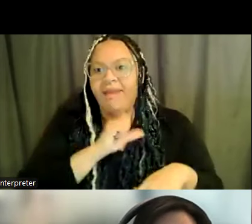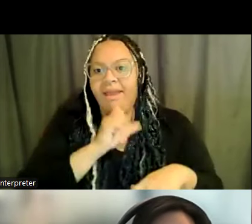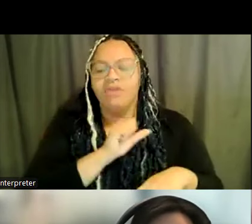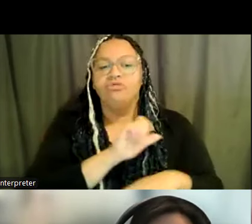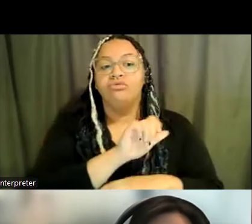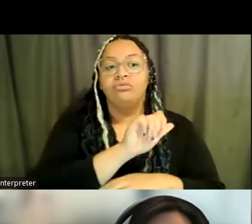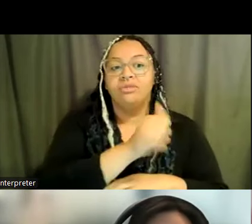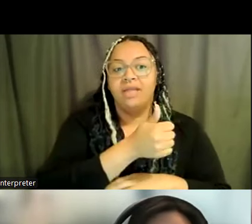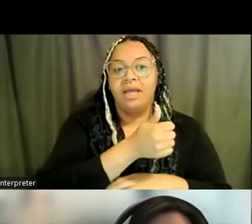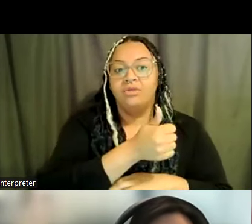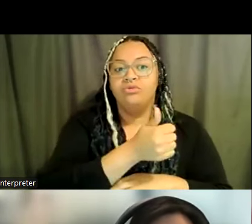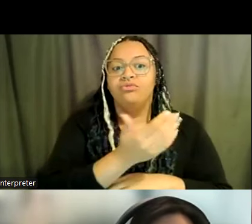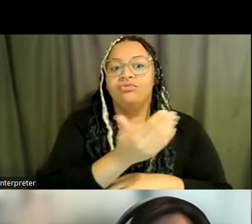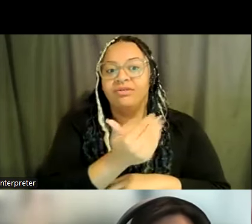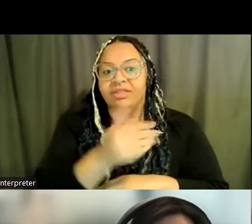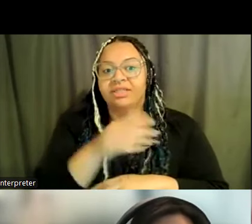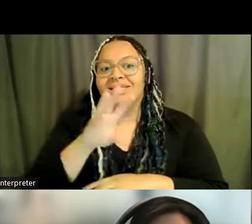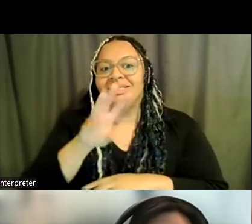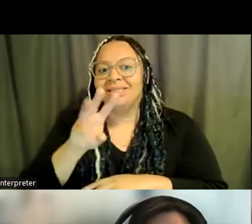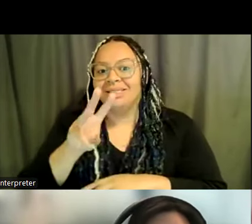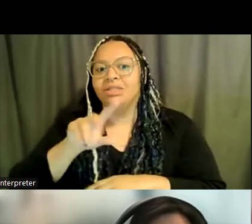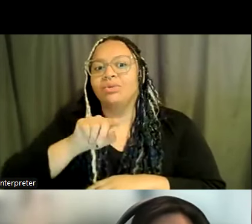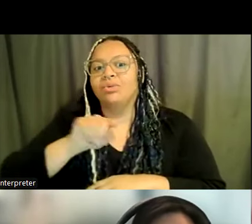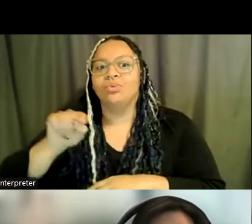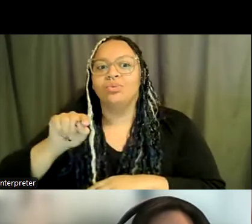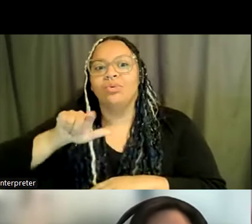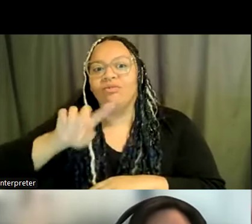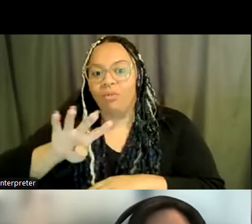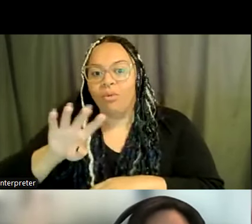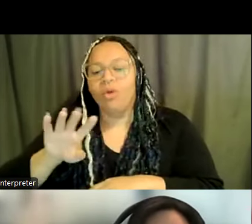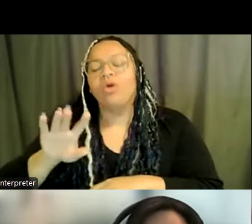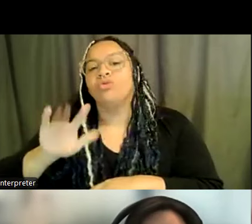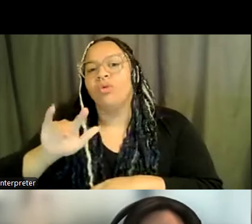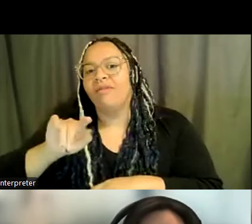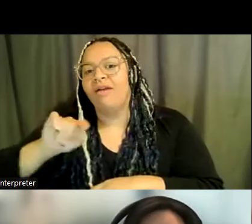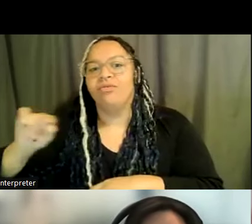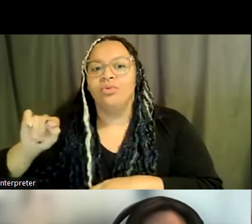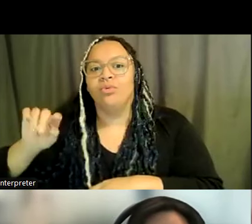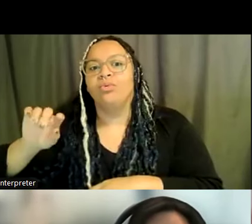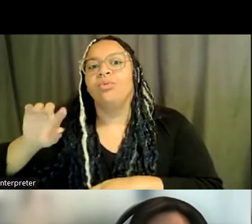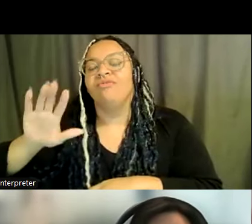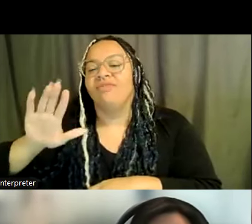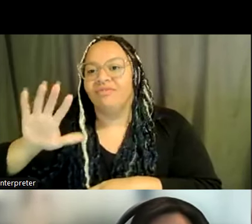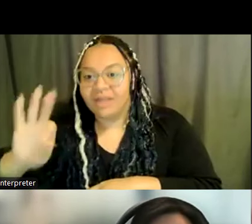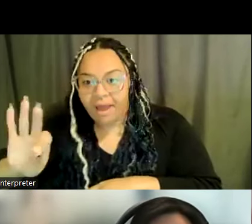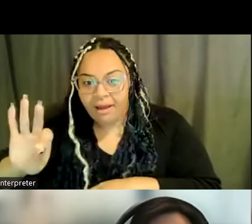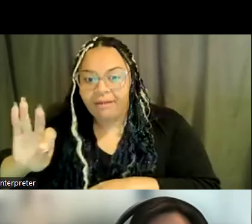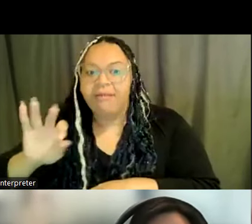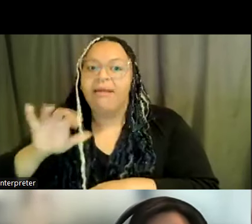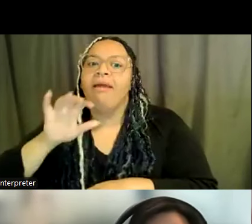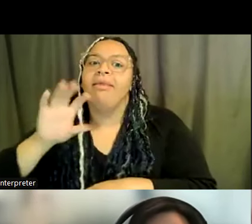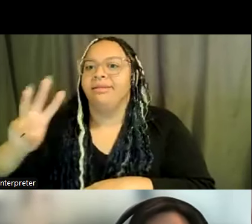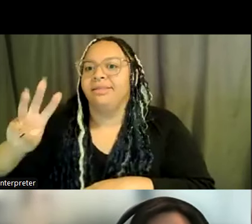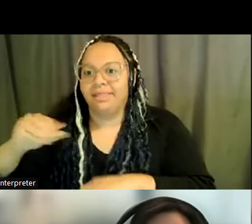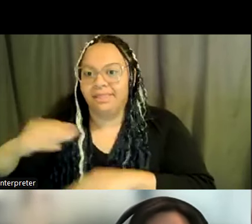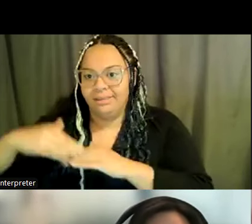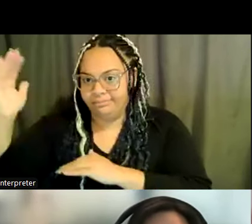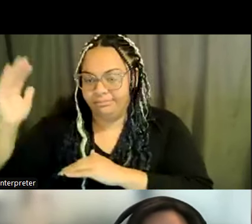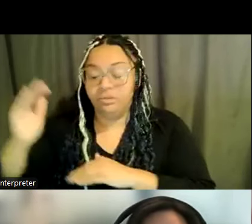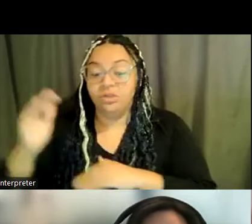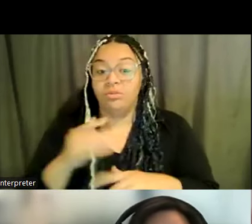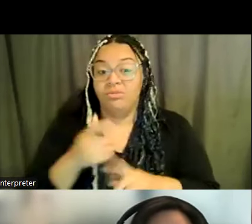16 to 24, 25 to 59, and 60 plus. And based on the rate of our